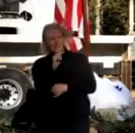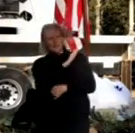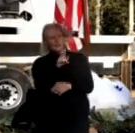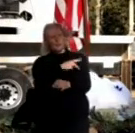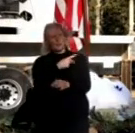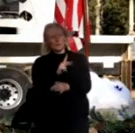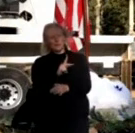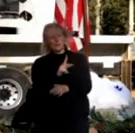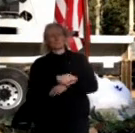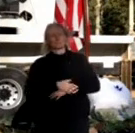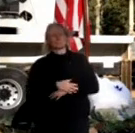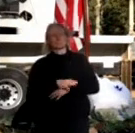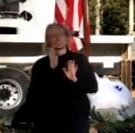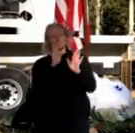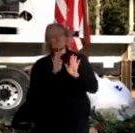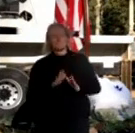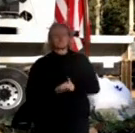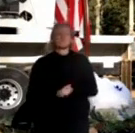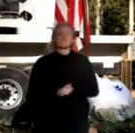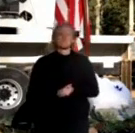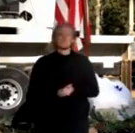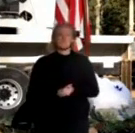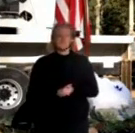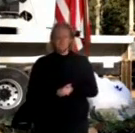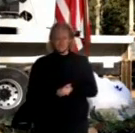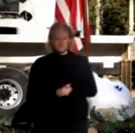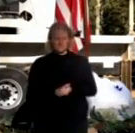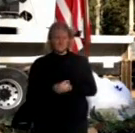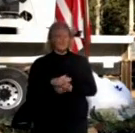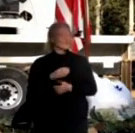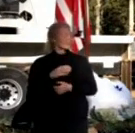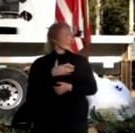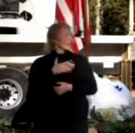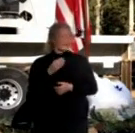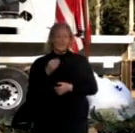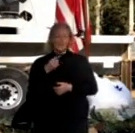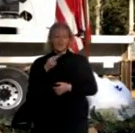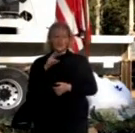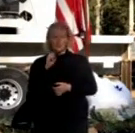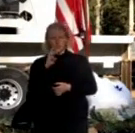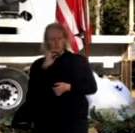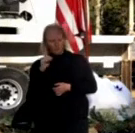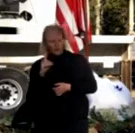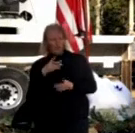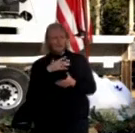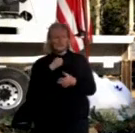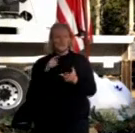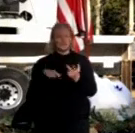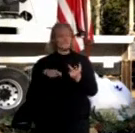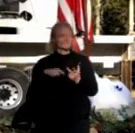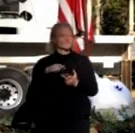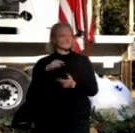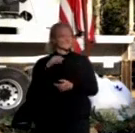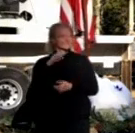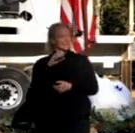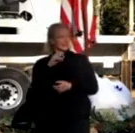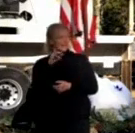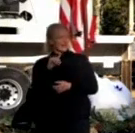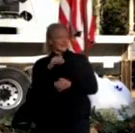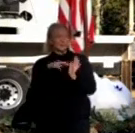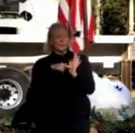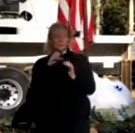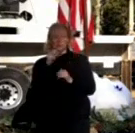has been absolutely wonderful. And the invocation of the Griswolds, and then Commissioner Caddy and